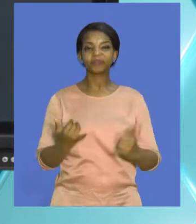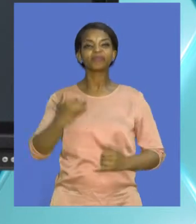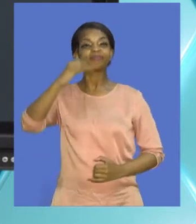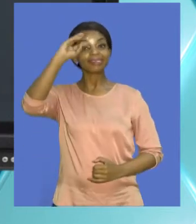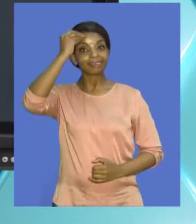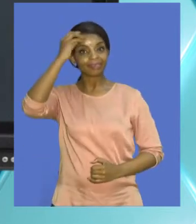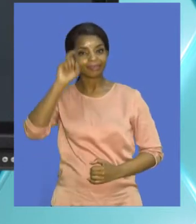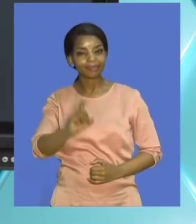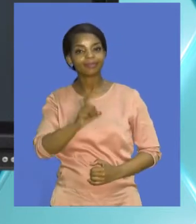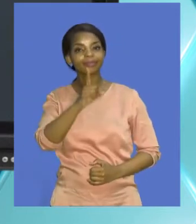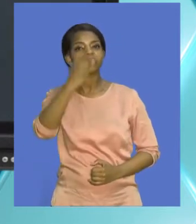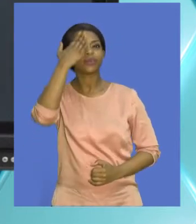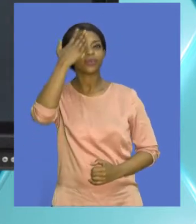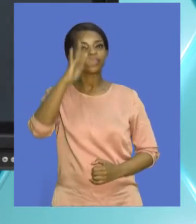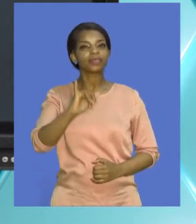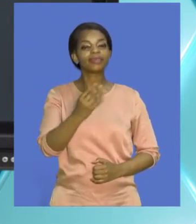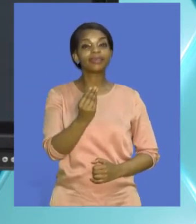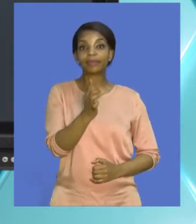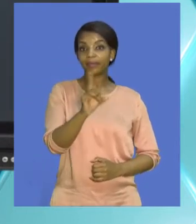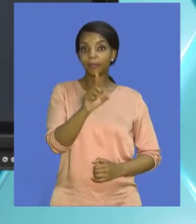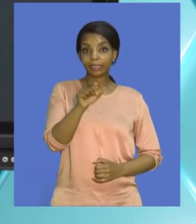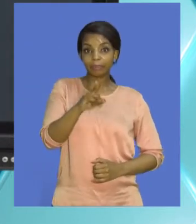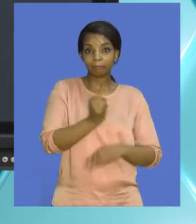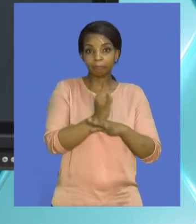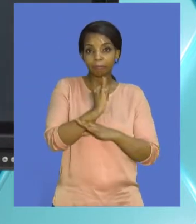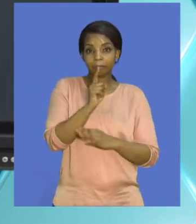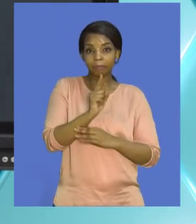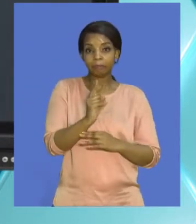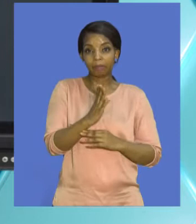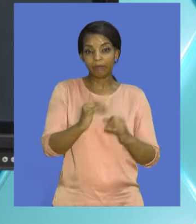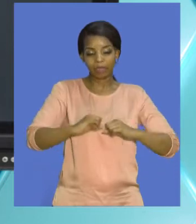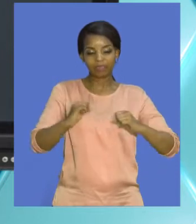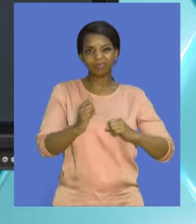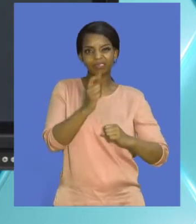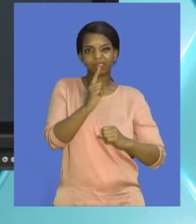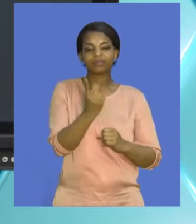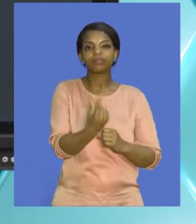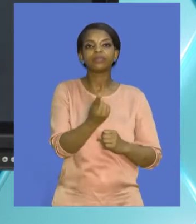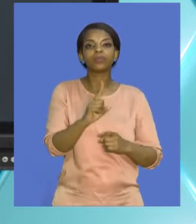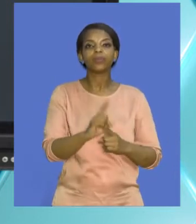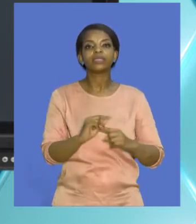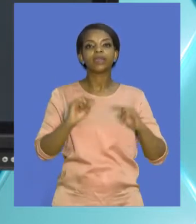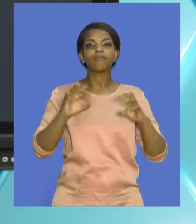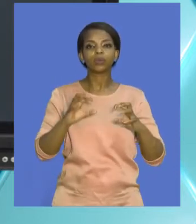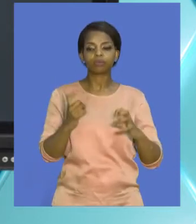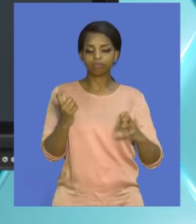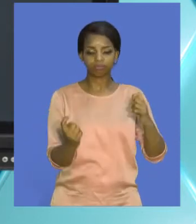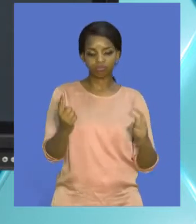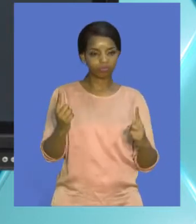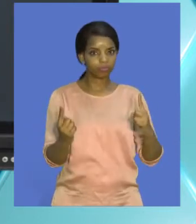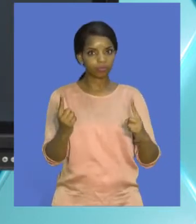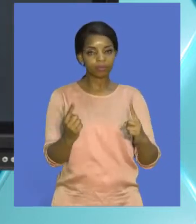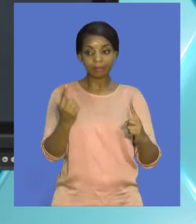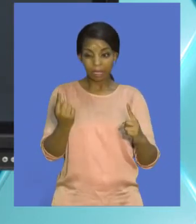2-point charges in space, they actually exert a force on each other. And every force is actually an applied force. I